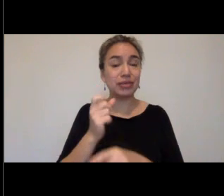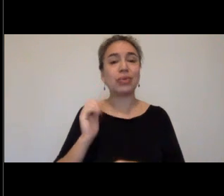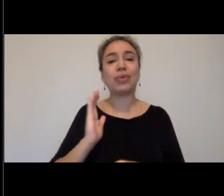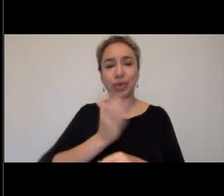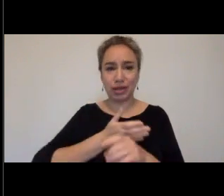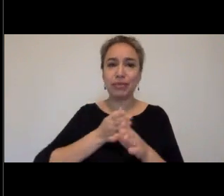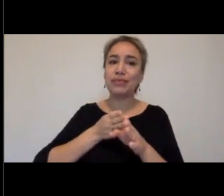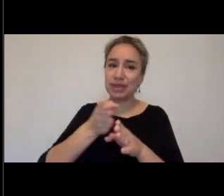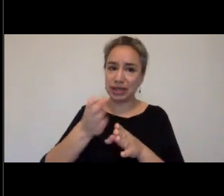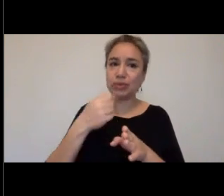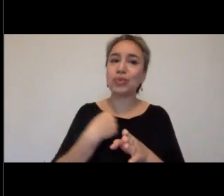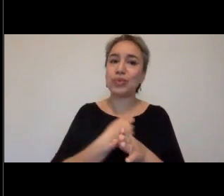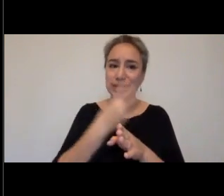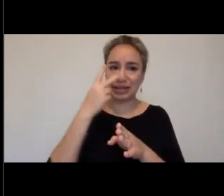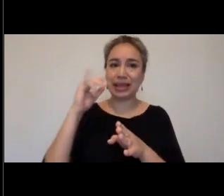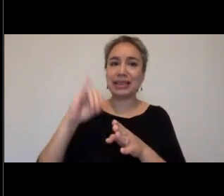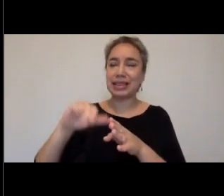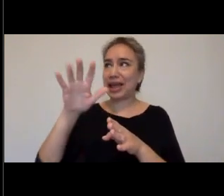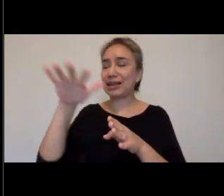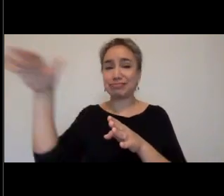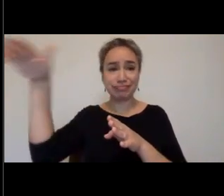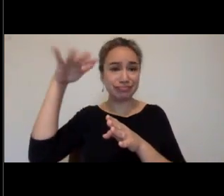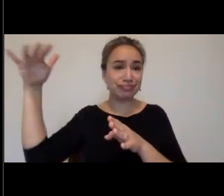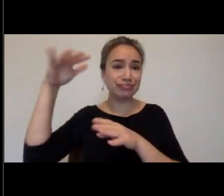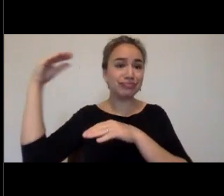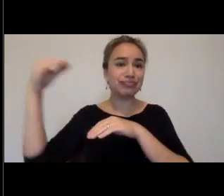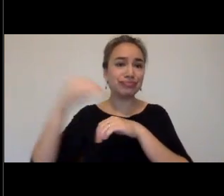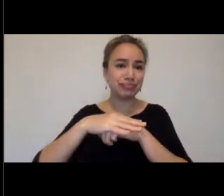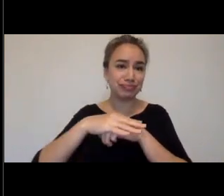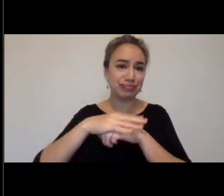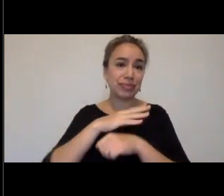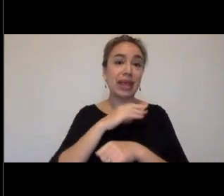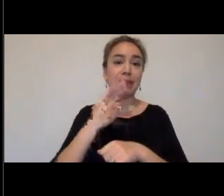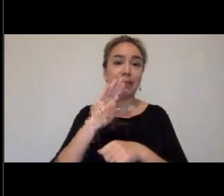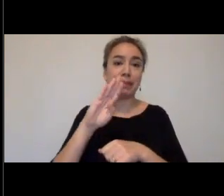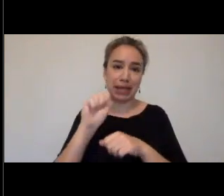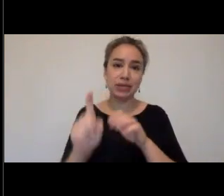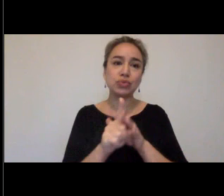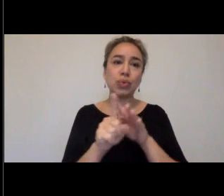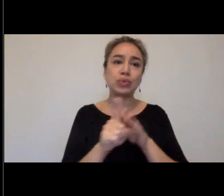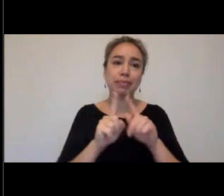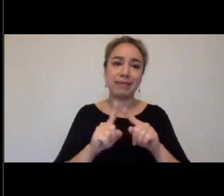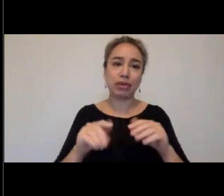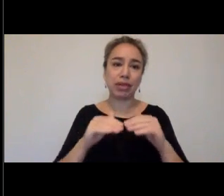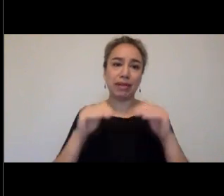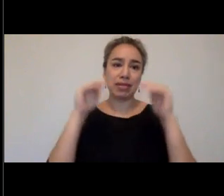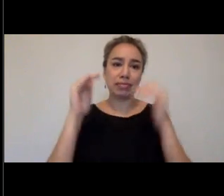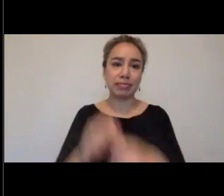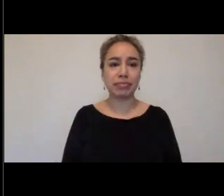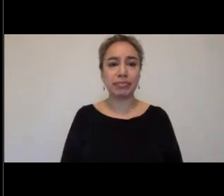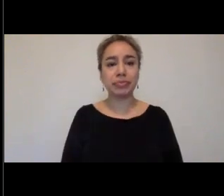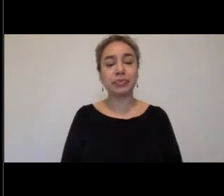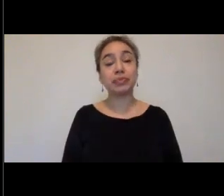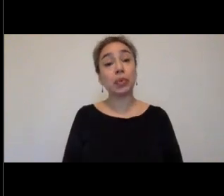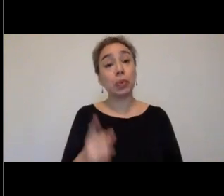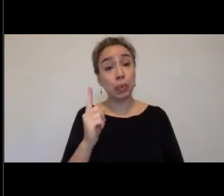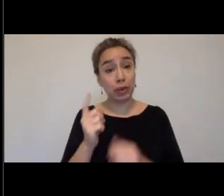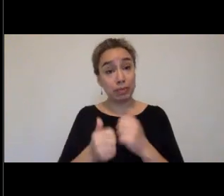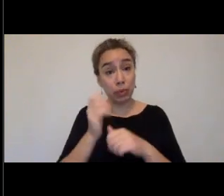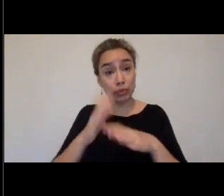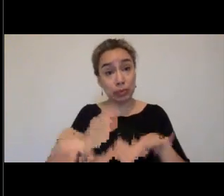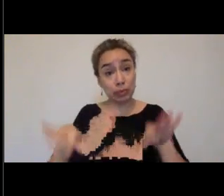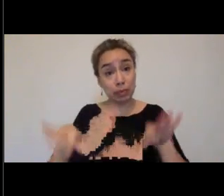influenced by these biases, and they show up at a variety of levels. One of the most important sources of these biases